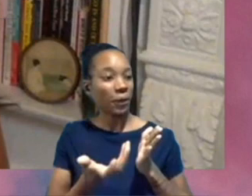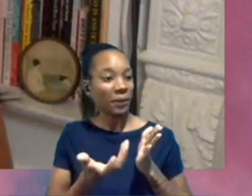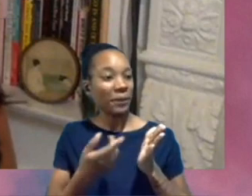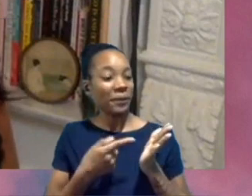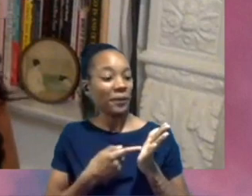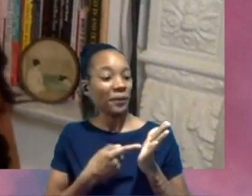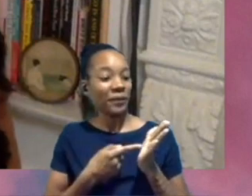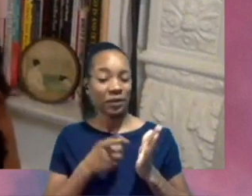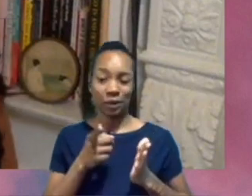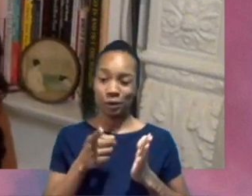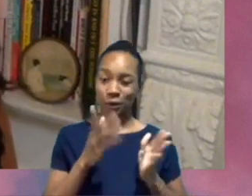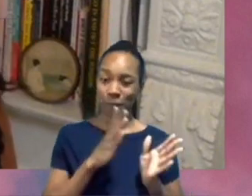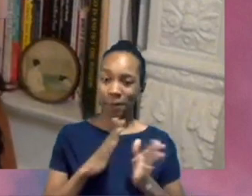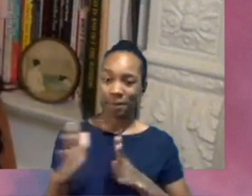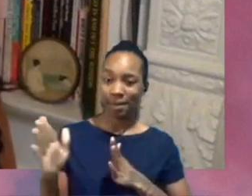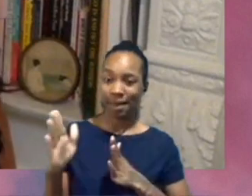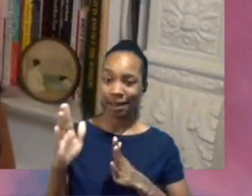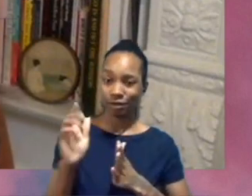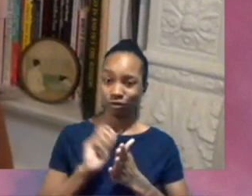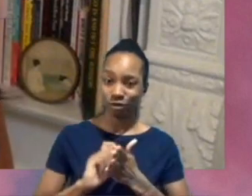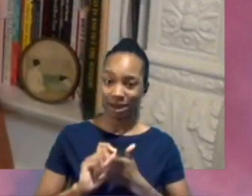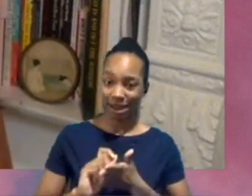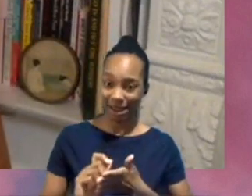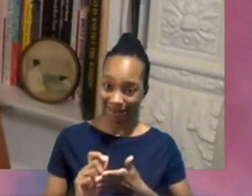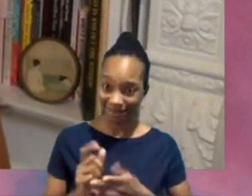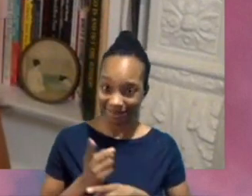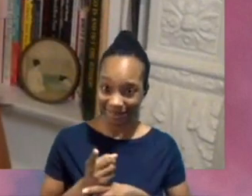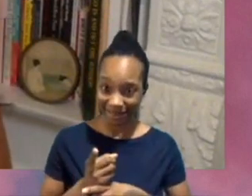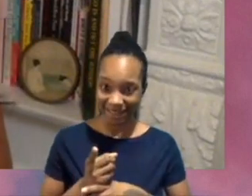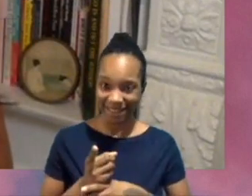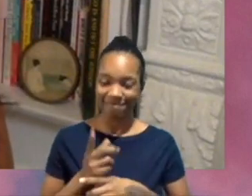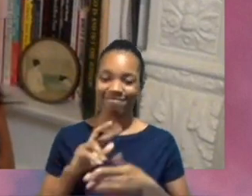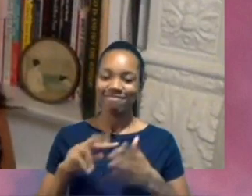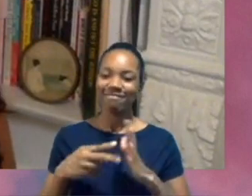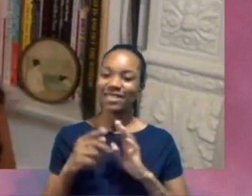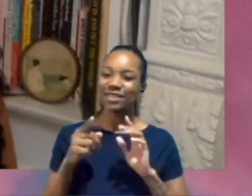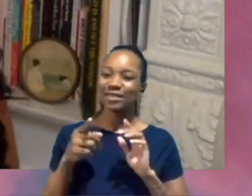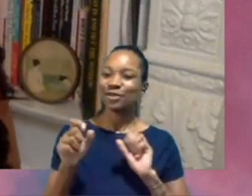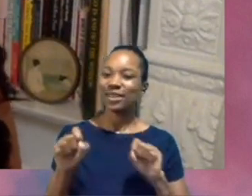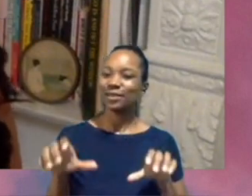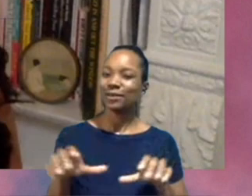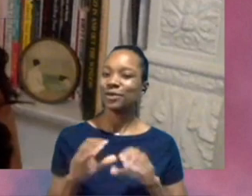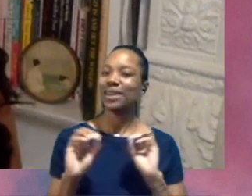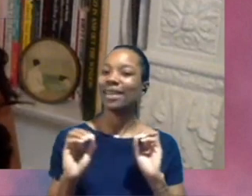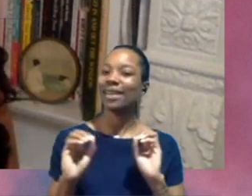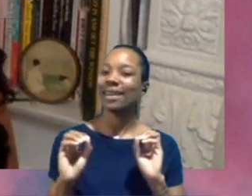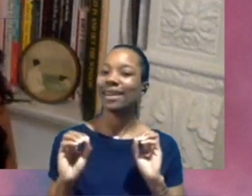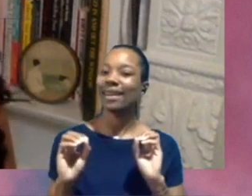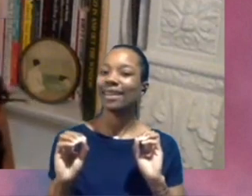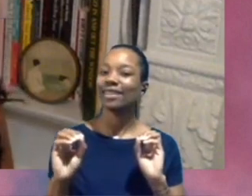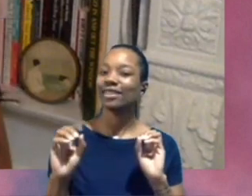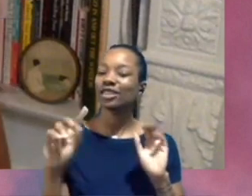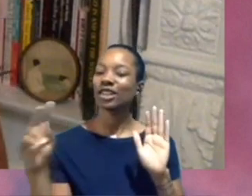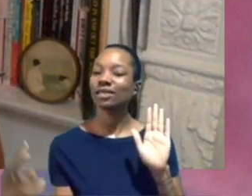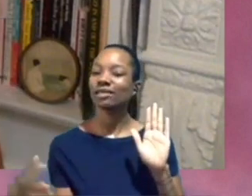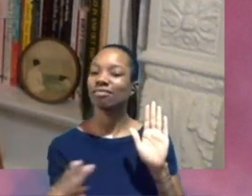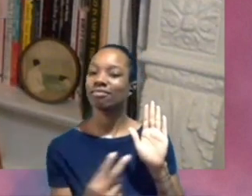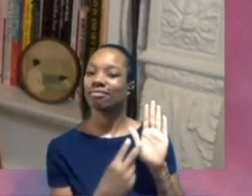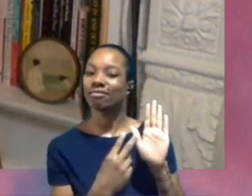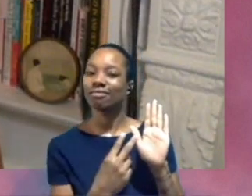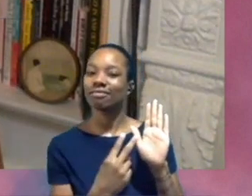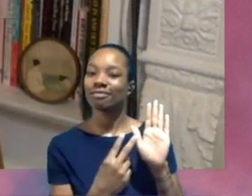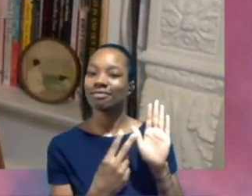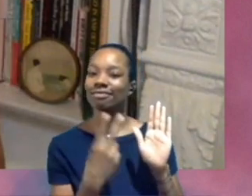writing. And this is why you can do nothing but point at the flock of